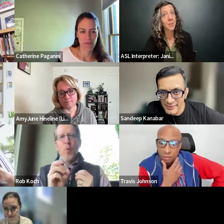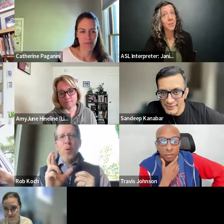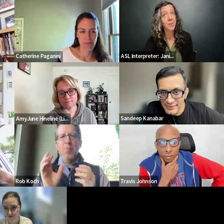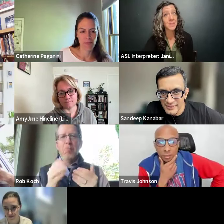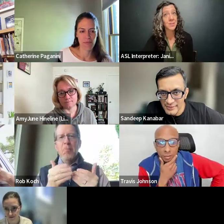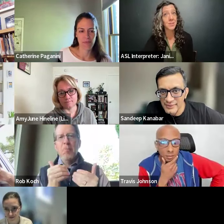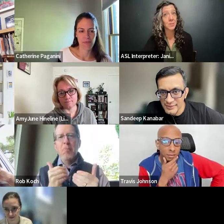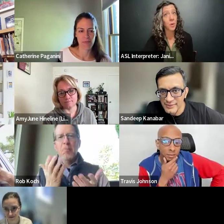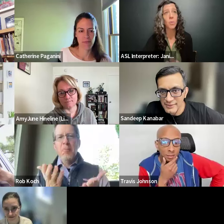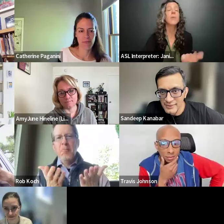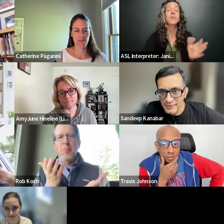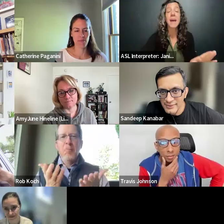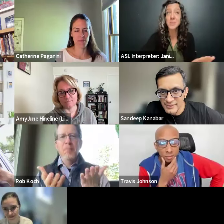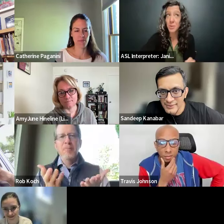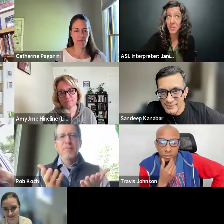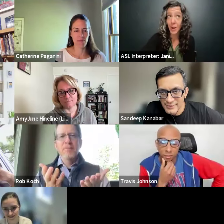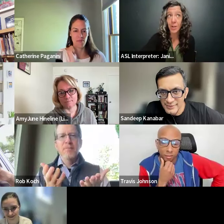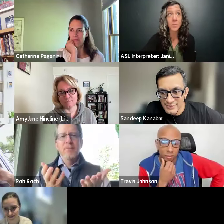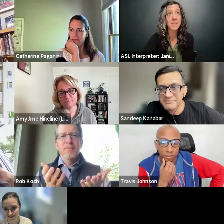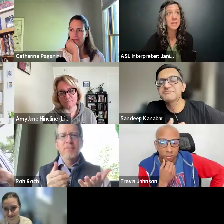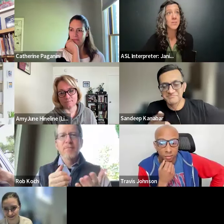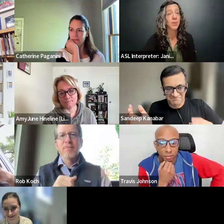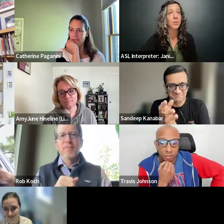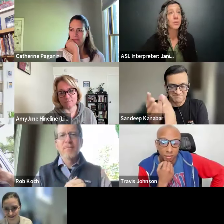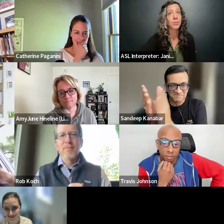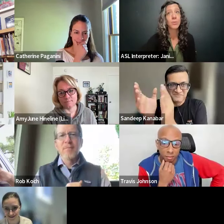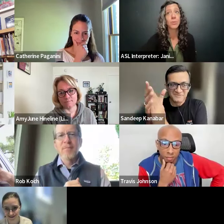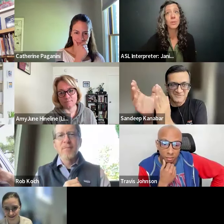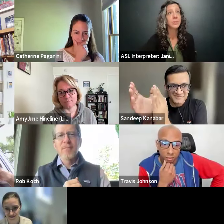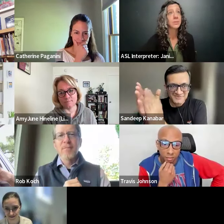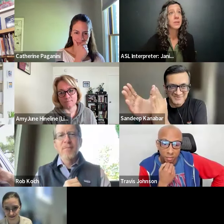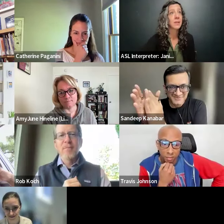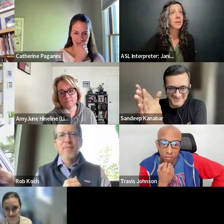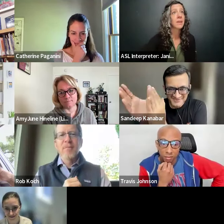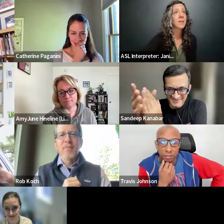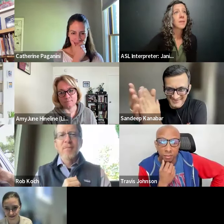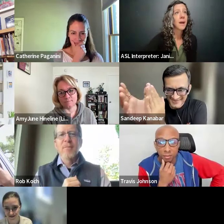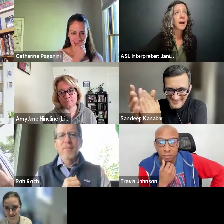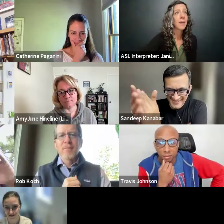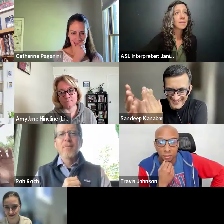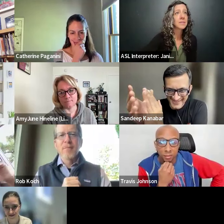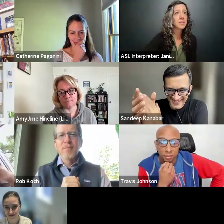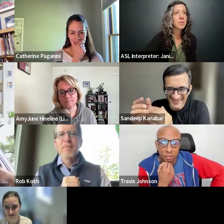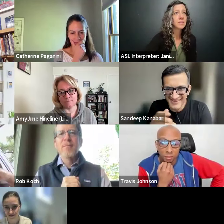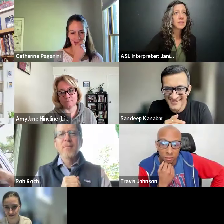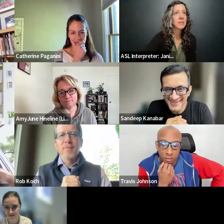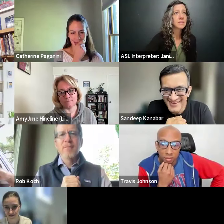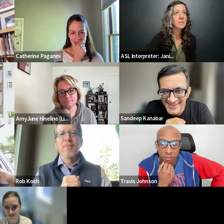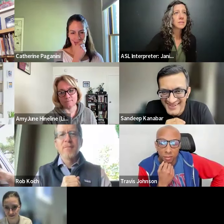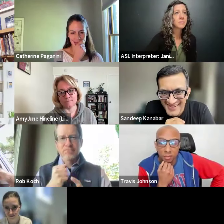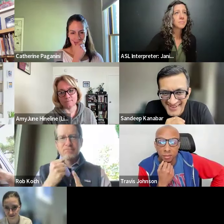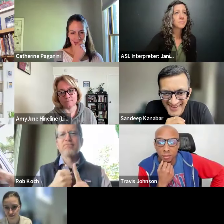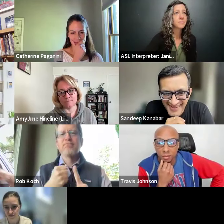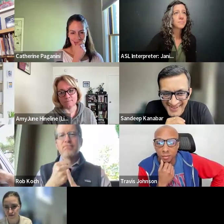that's a hard interview to get into. Or let me ask you, was it hard or was it easy for you? Which do you think? Zeno Chien